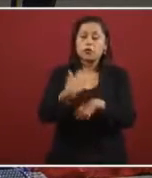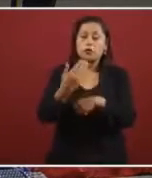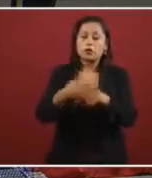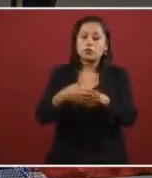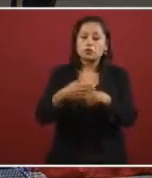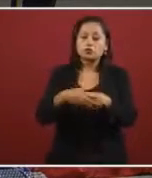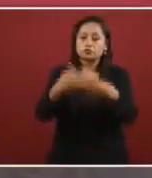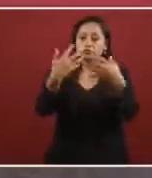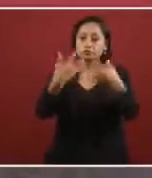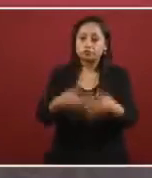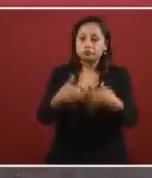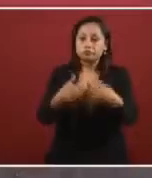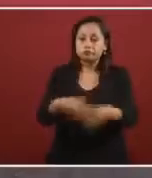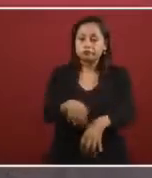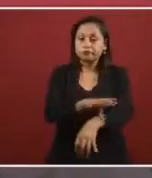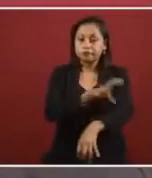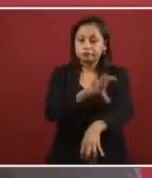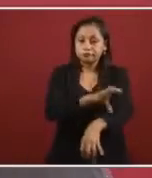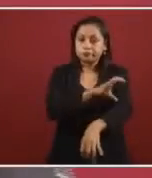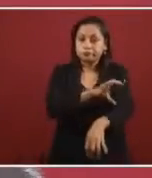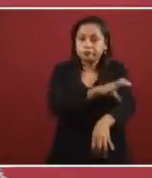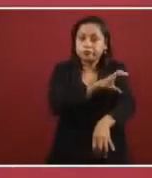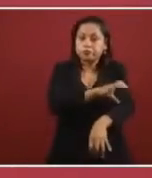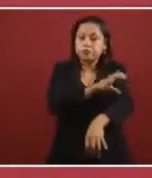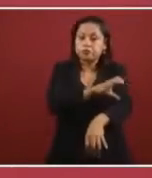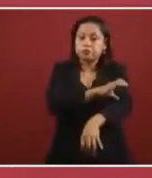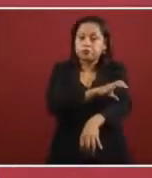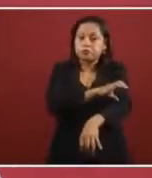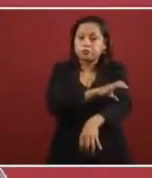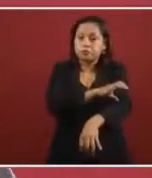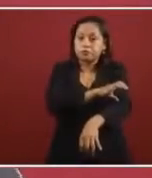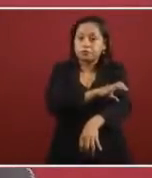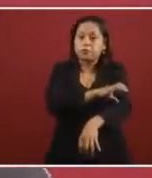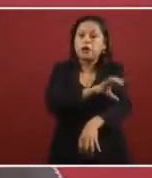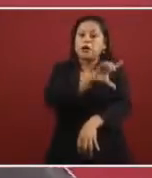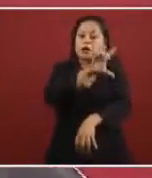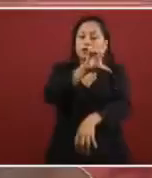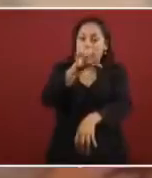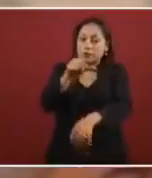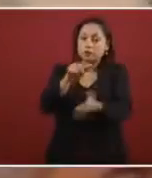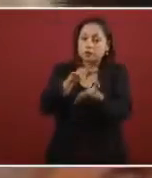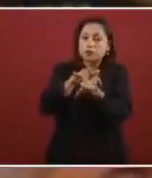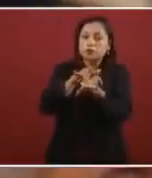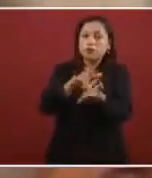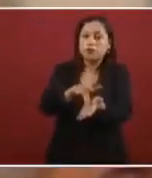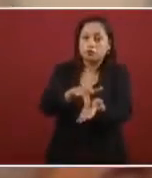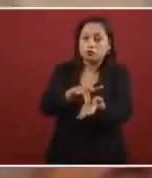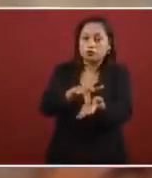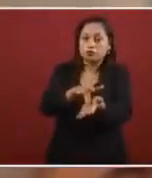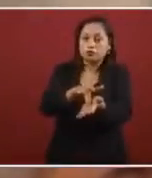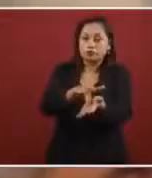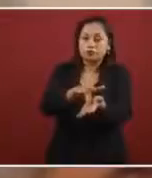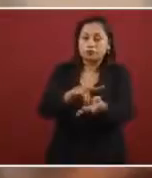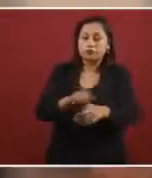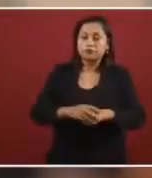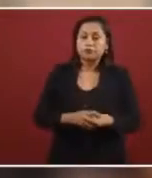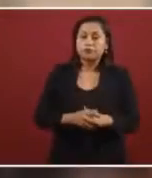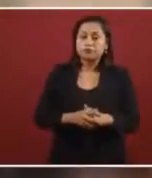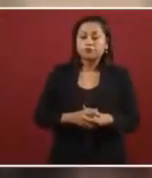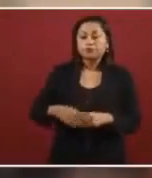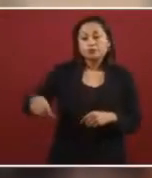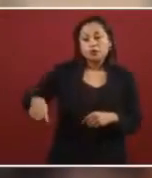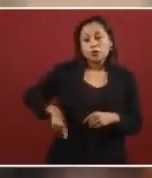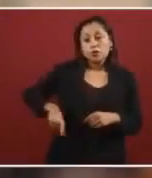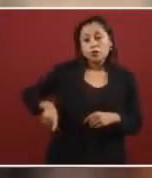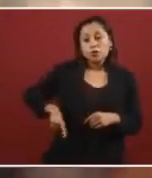nationalization of the en electrical donde el SME industry, de ese tiempo where apoyó at la that time demanda, la he supported medida. the El coming gobierno